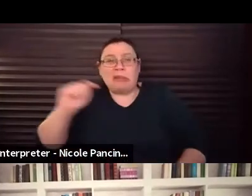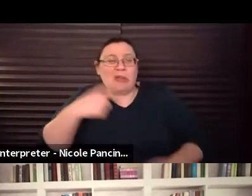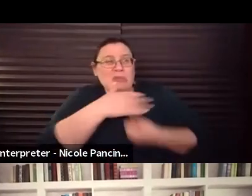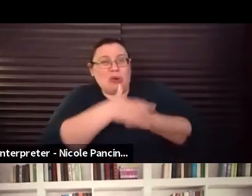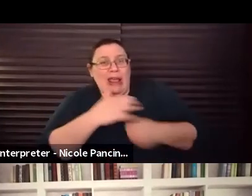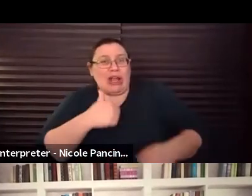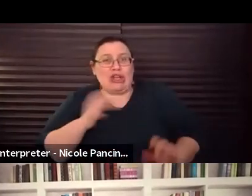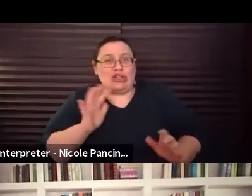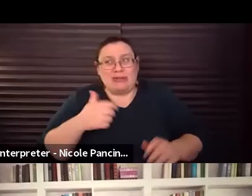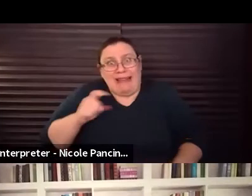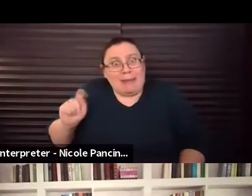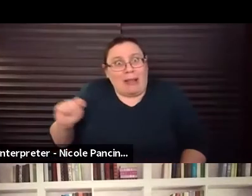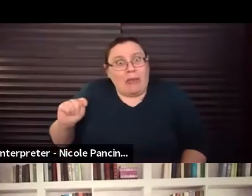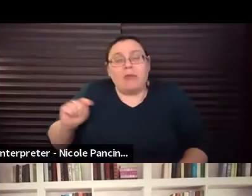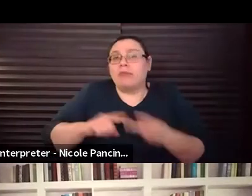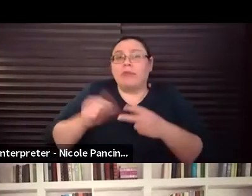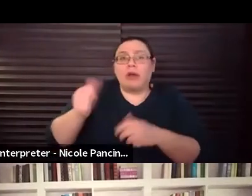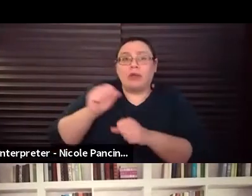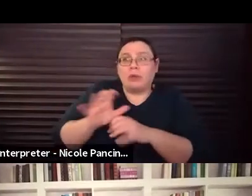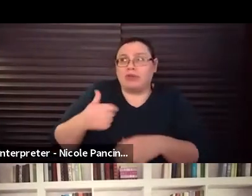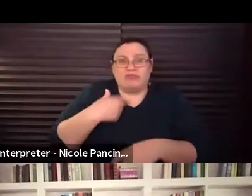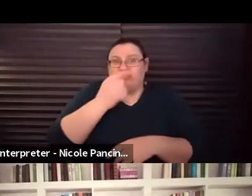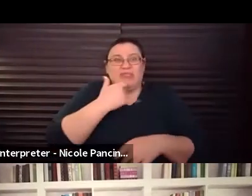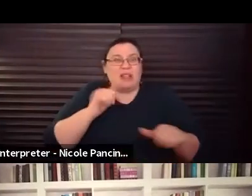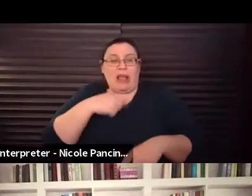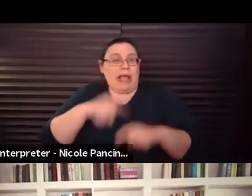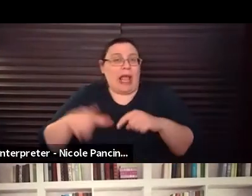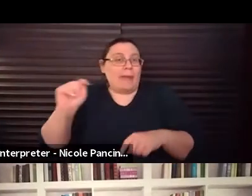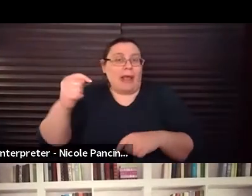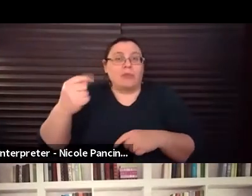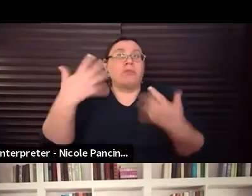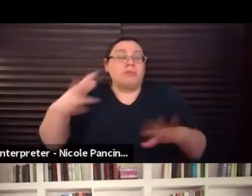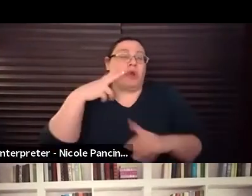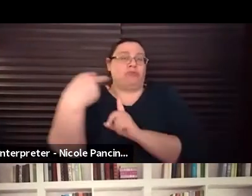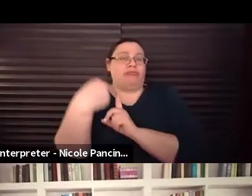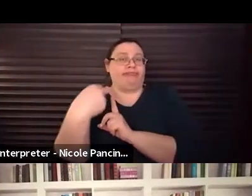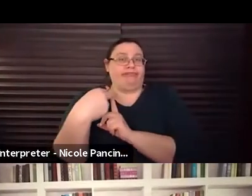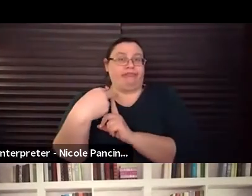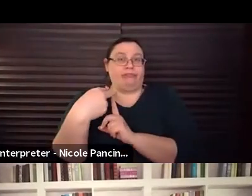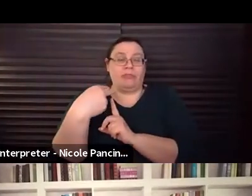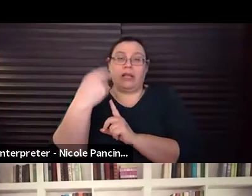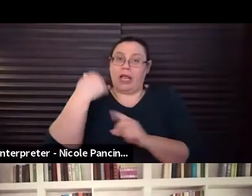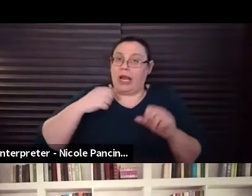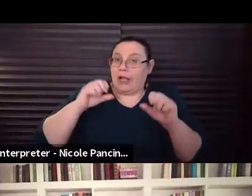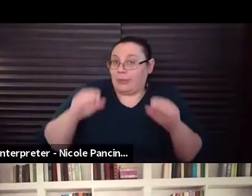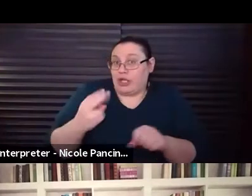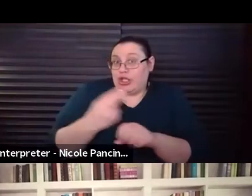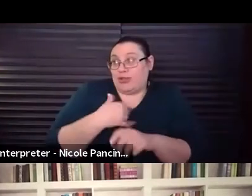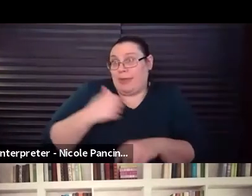needed to take, and other workers who said they couldn't take bathroom breaks because they knew they were being monitored and they knew that it could potentially be used against